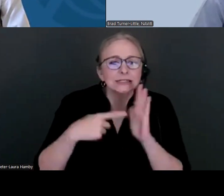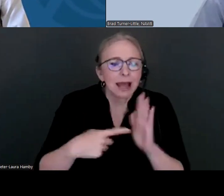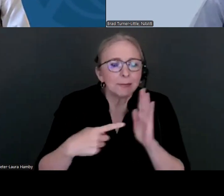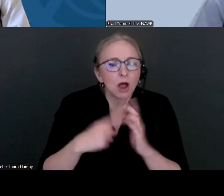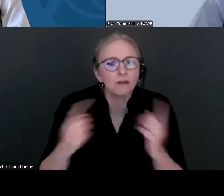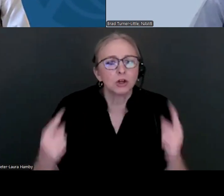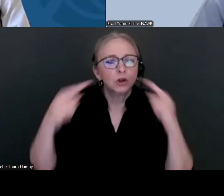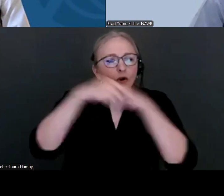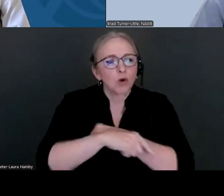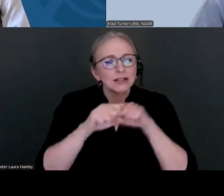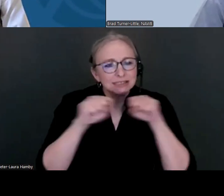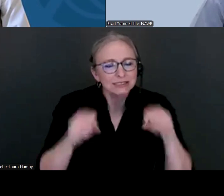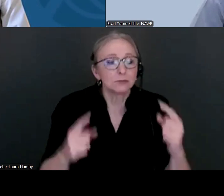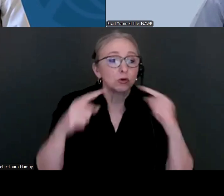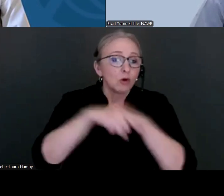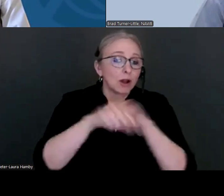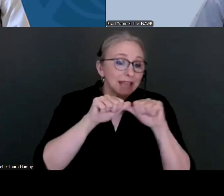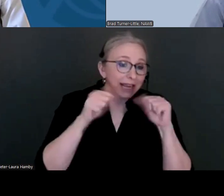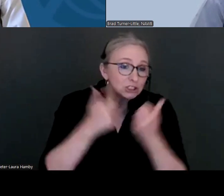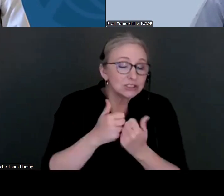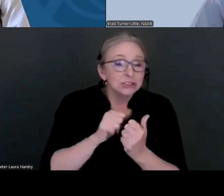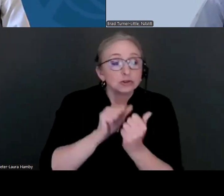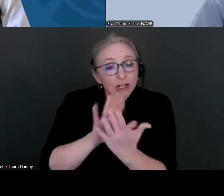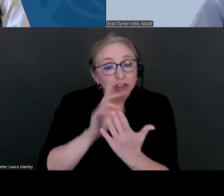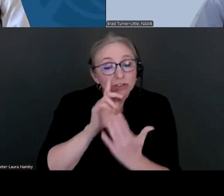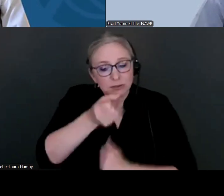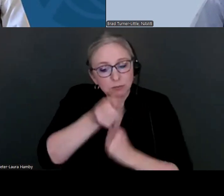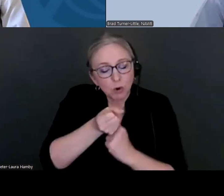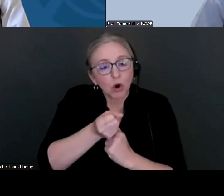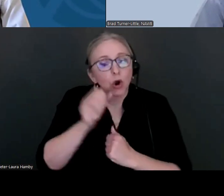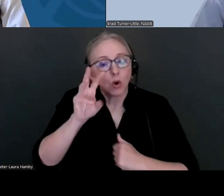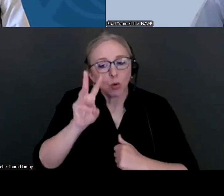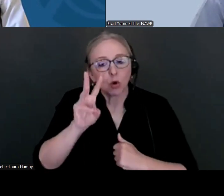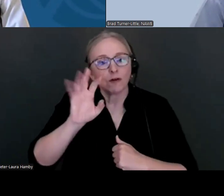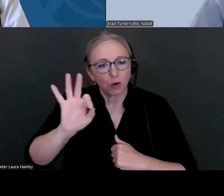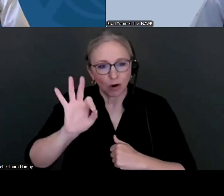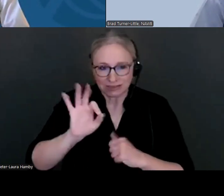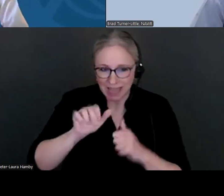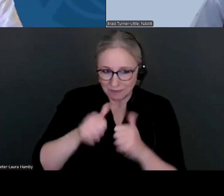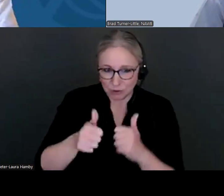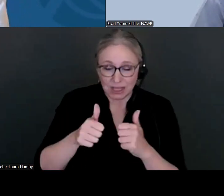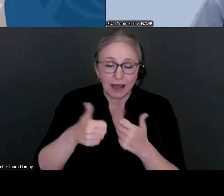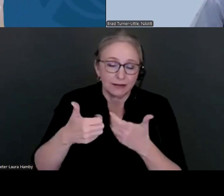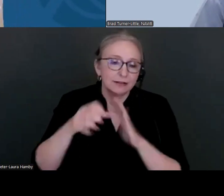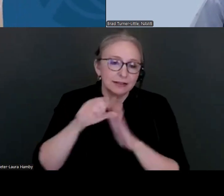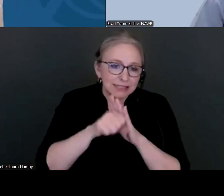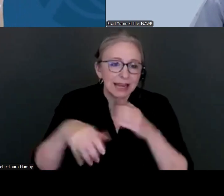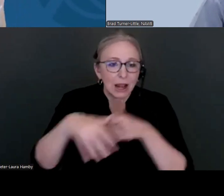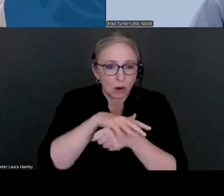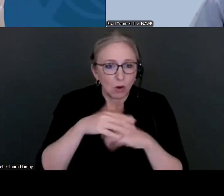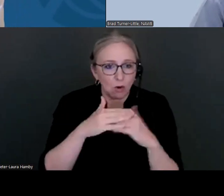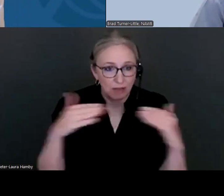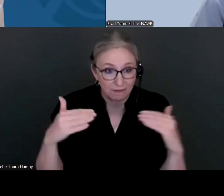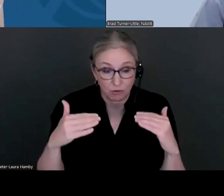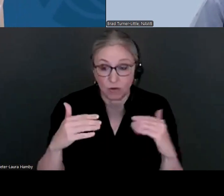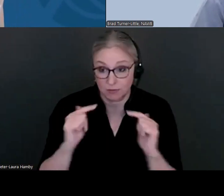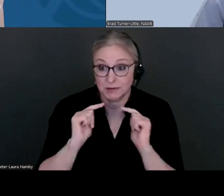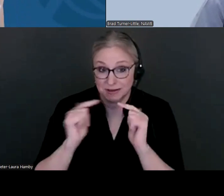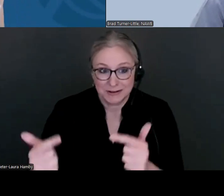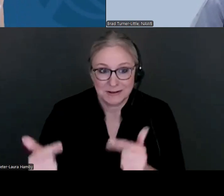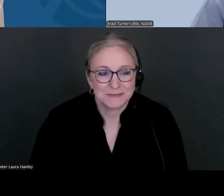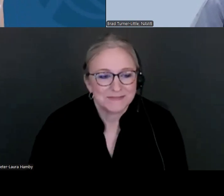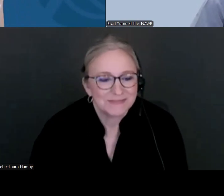cross-system, cross-agency strategies that support workforce efforts at the state and local levels. Which would include braided